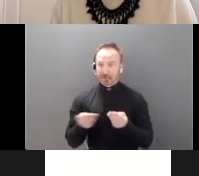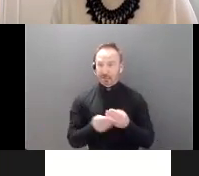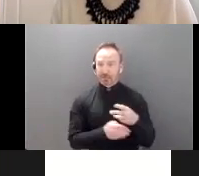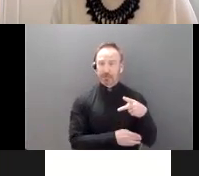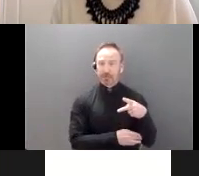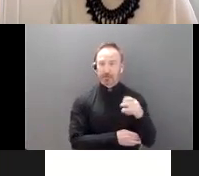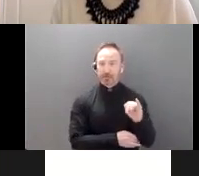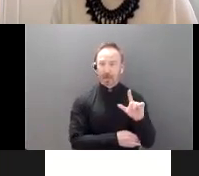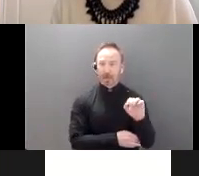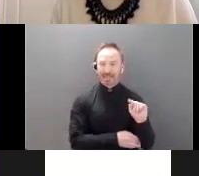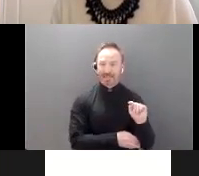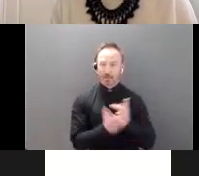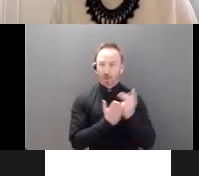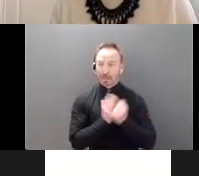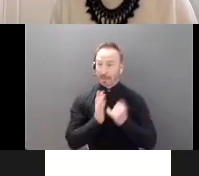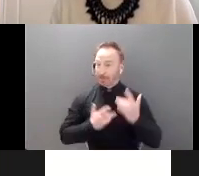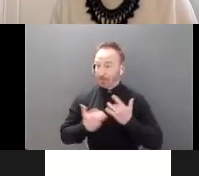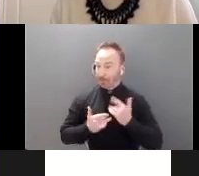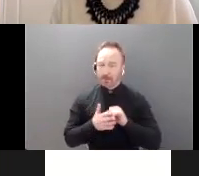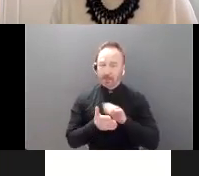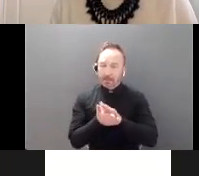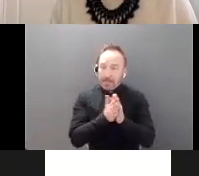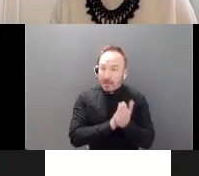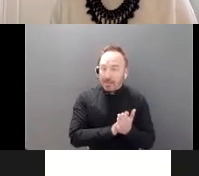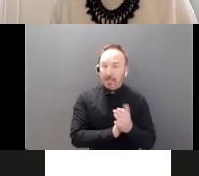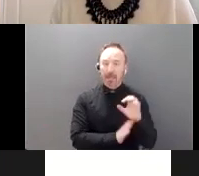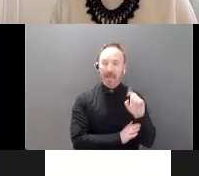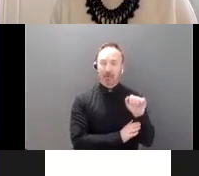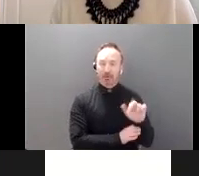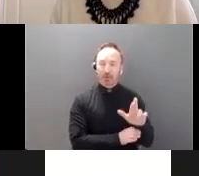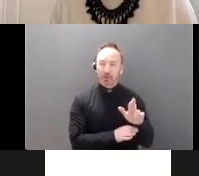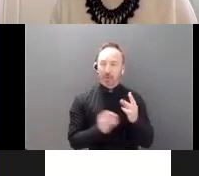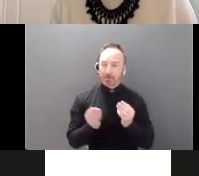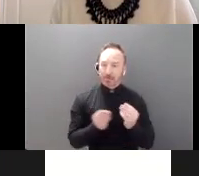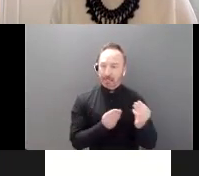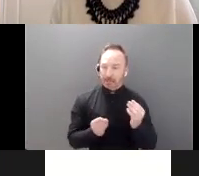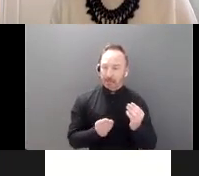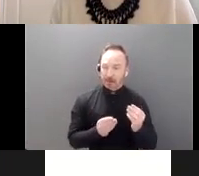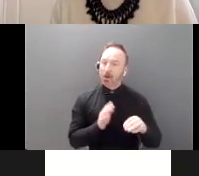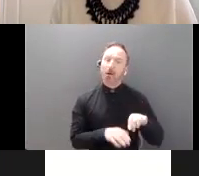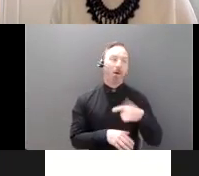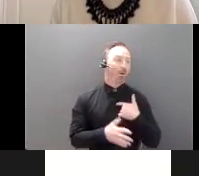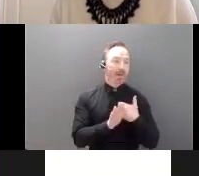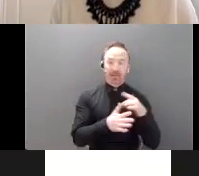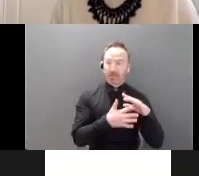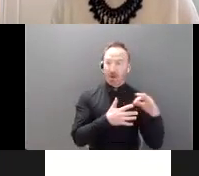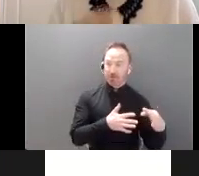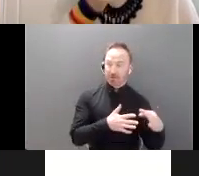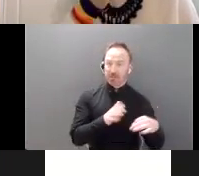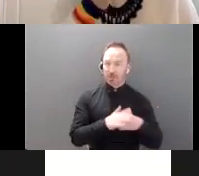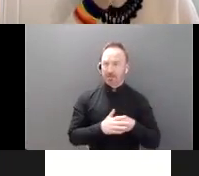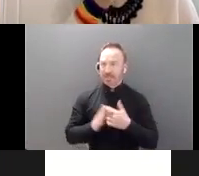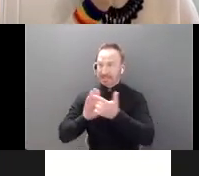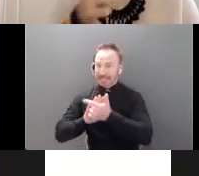exciting, becoming an elder mediator, elder mediation as an alternative to legal actions, and then our